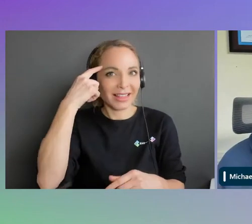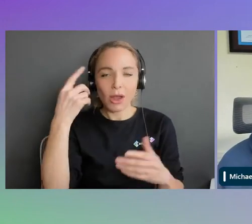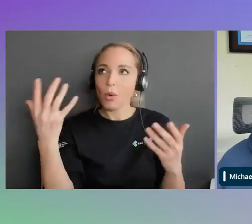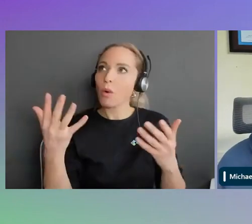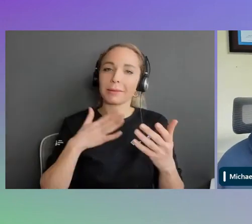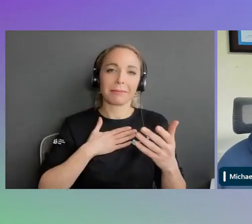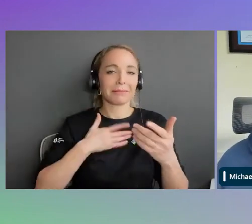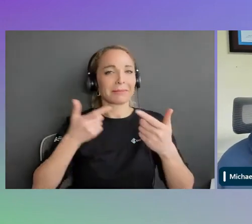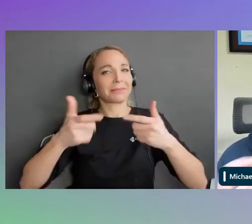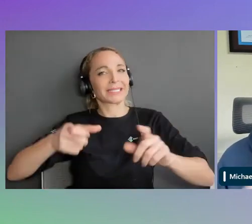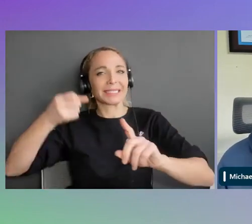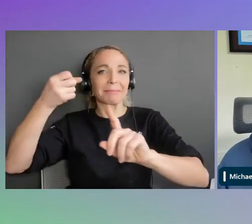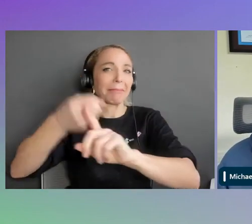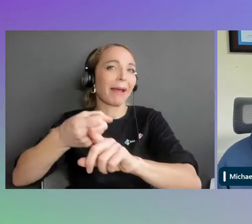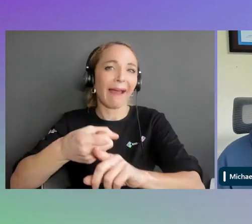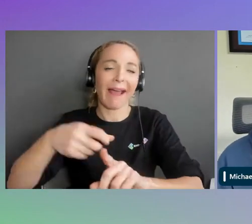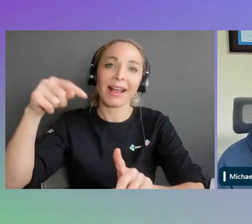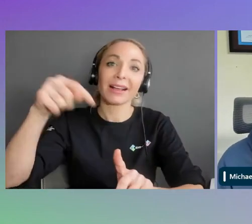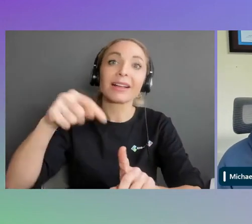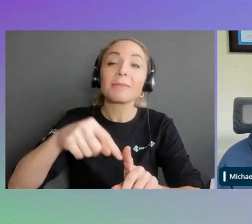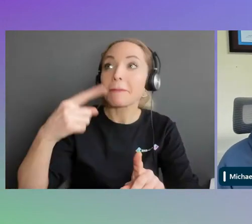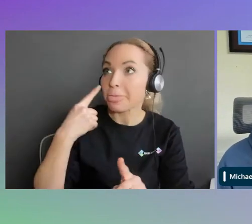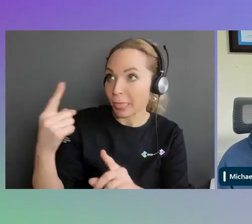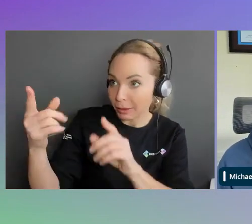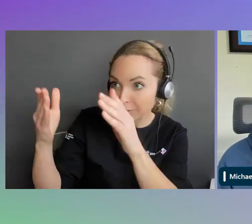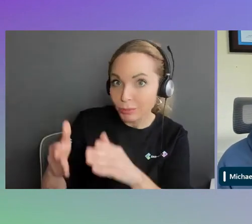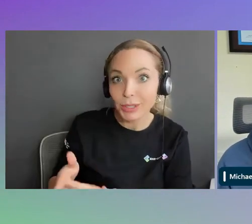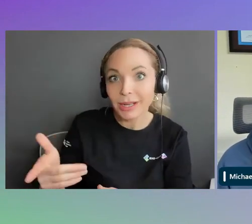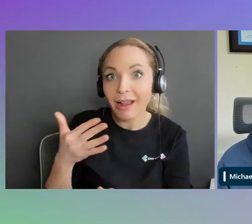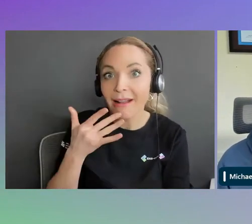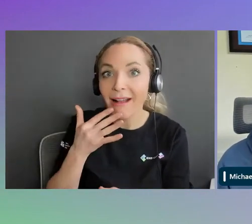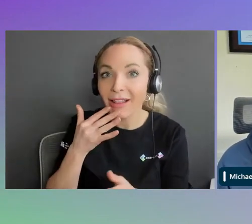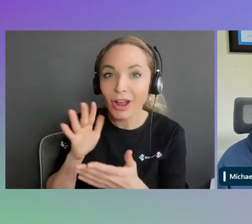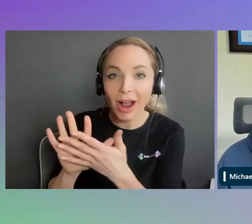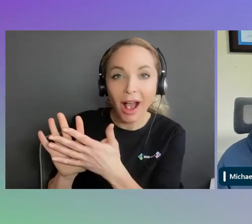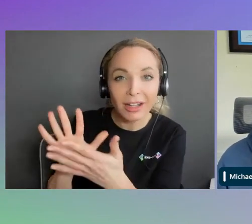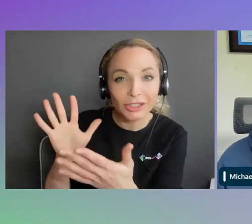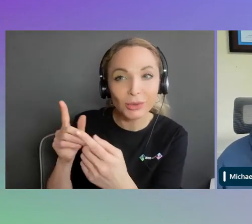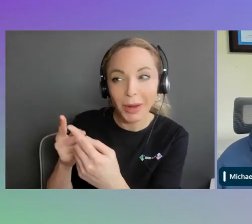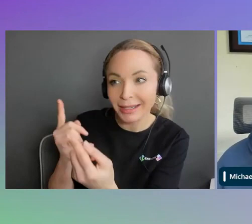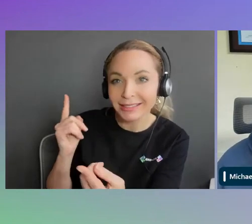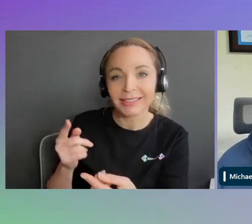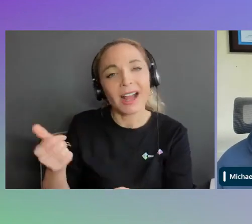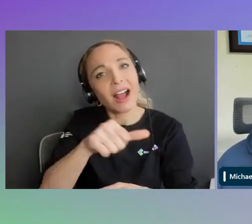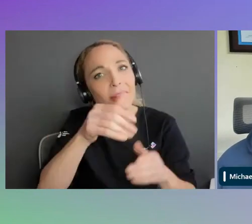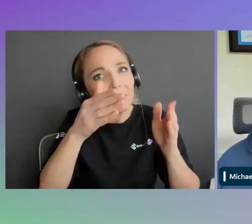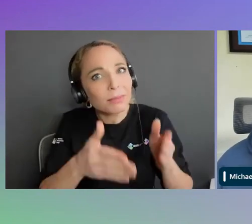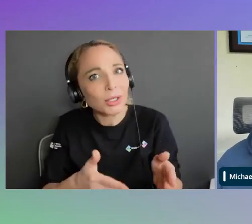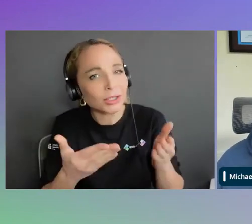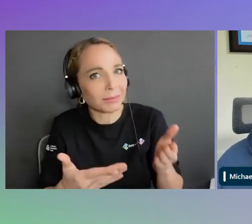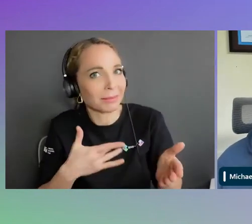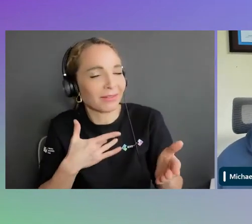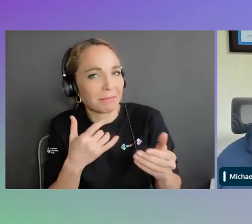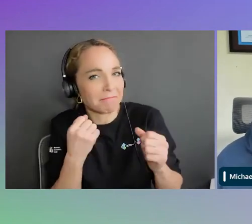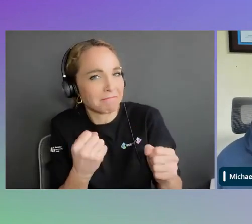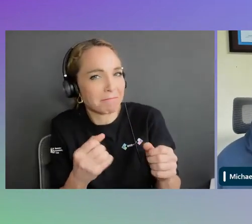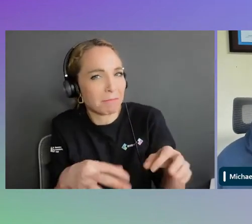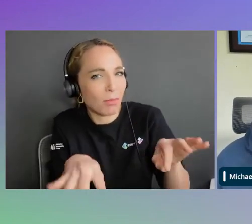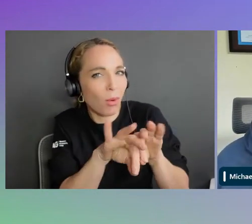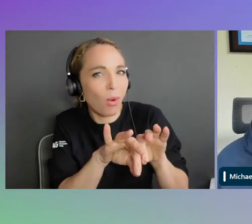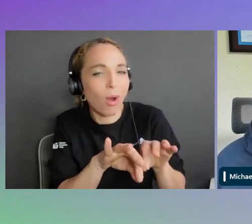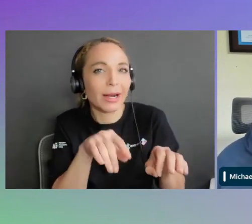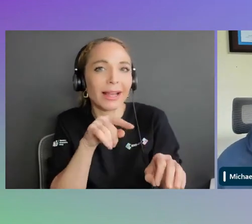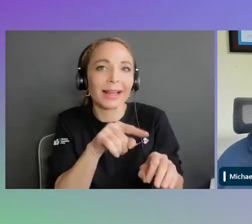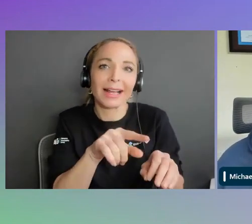someone, it might be color contrast. For somebody else, it might be line sizing because they have a lot on their site. And I love how you took that approach